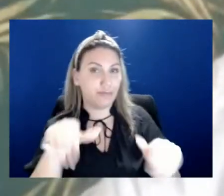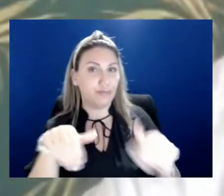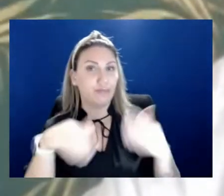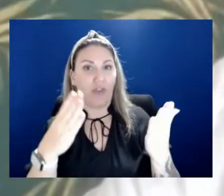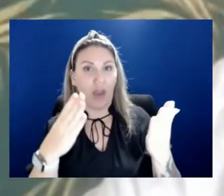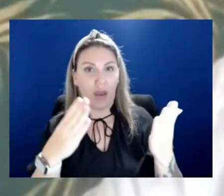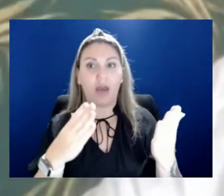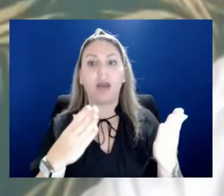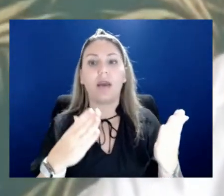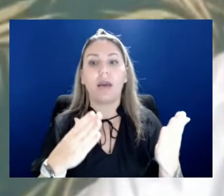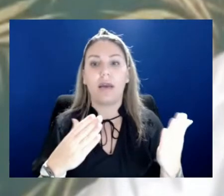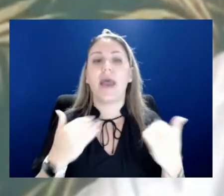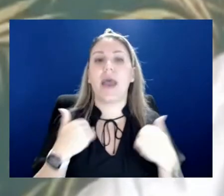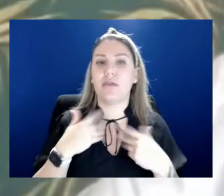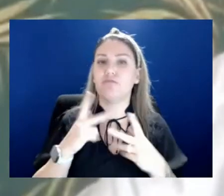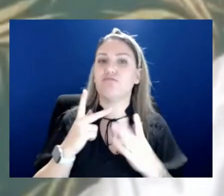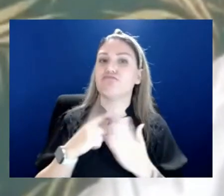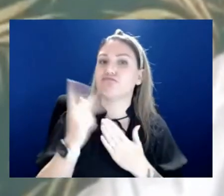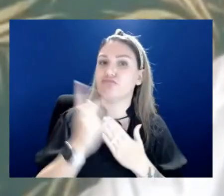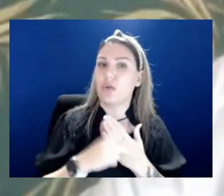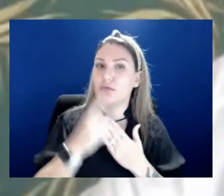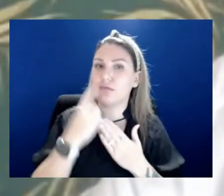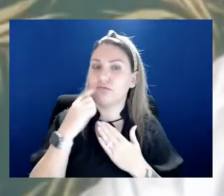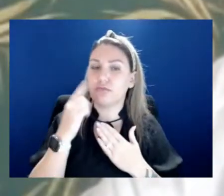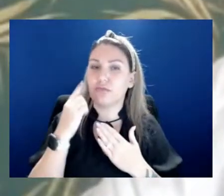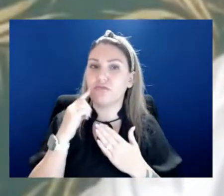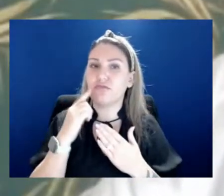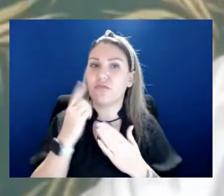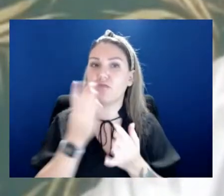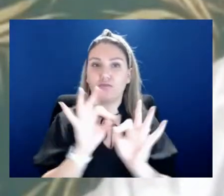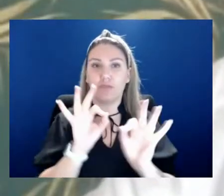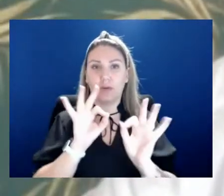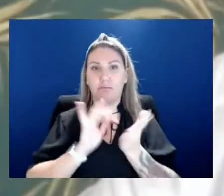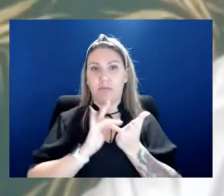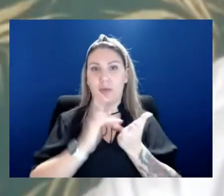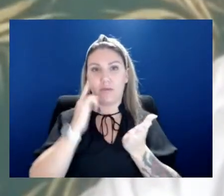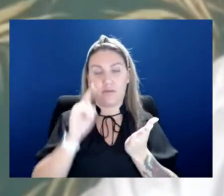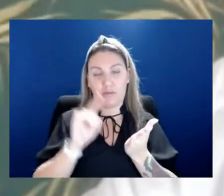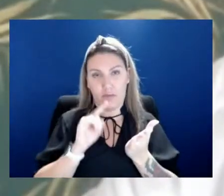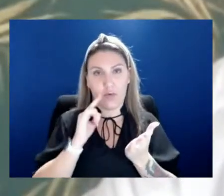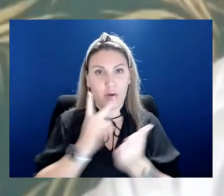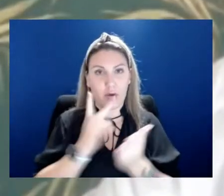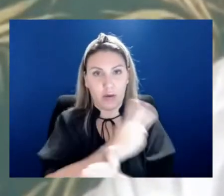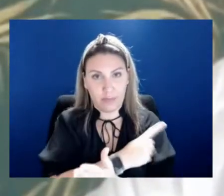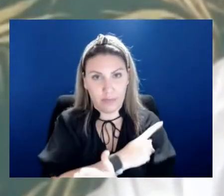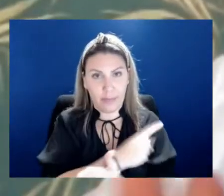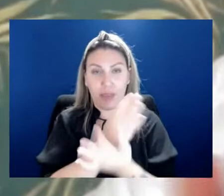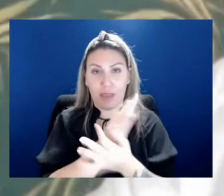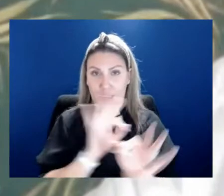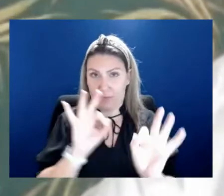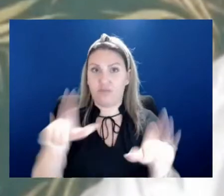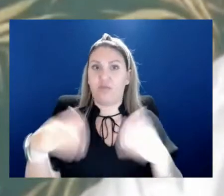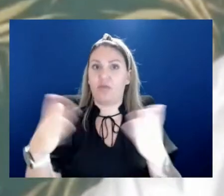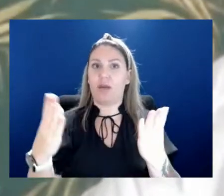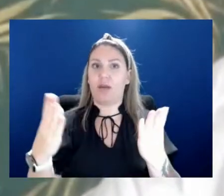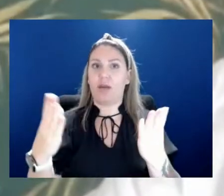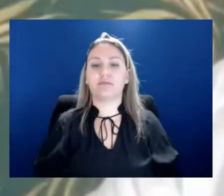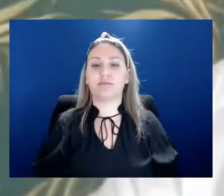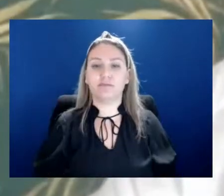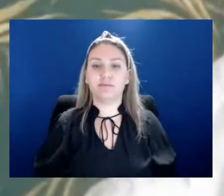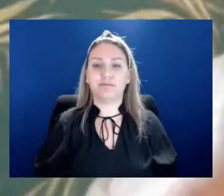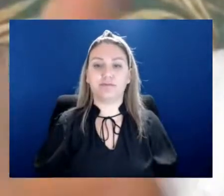the government program for the free medicine for patient. This provides this free medicine for patient and